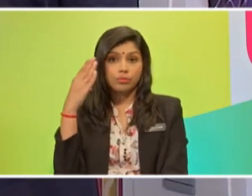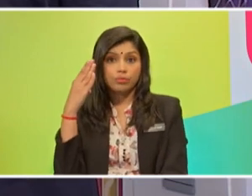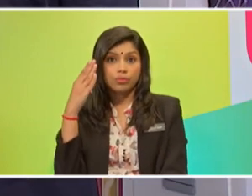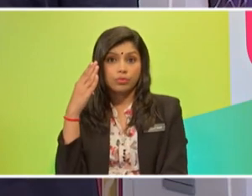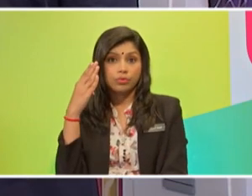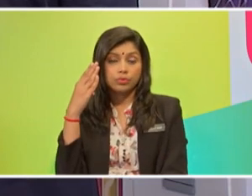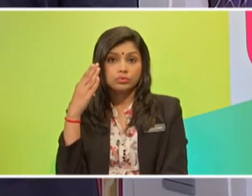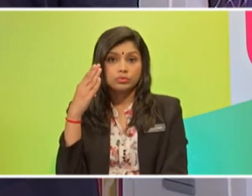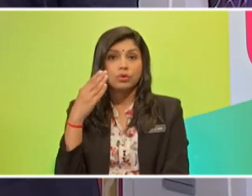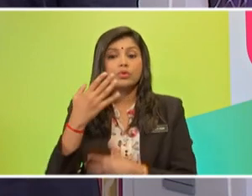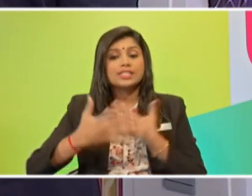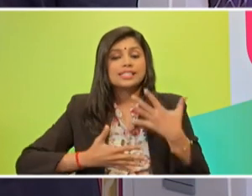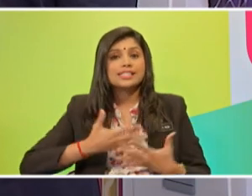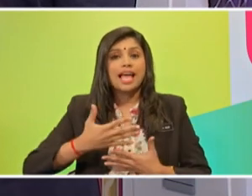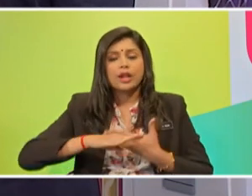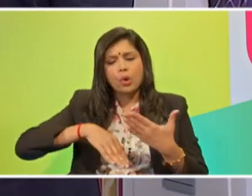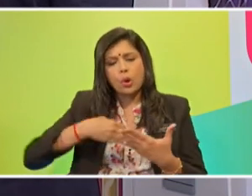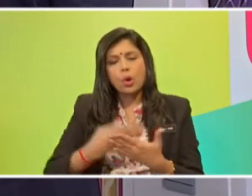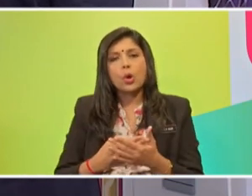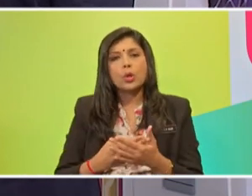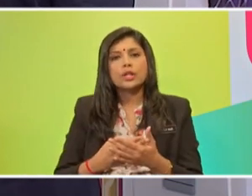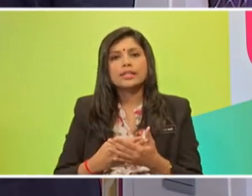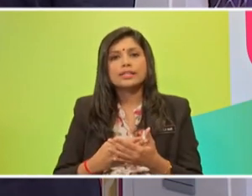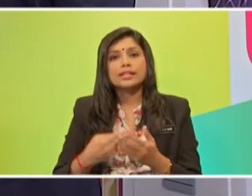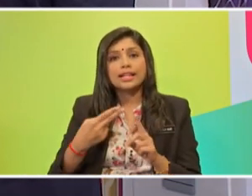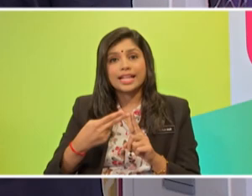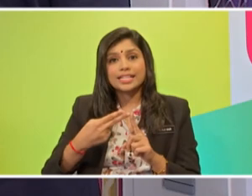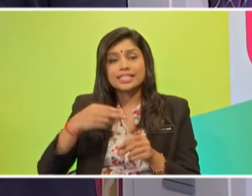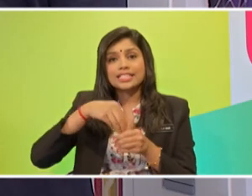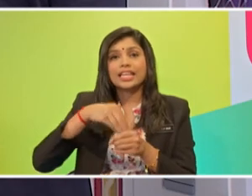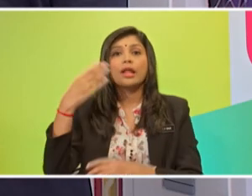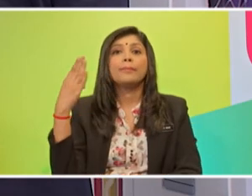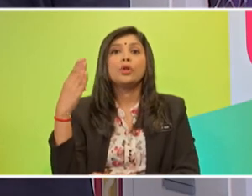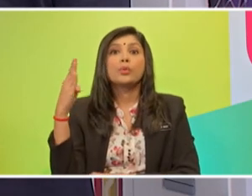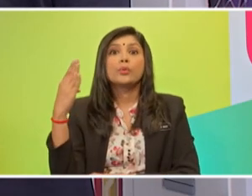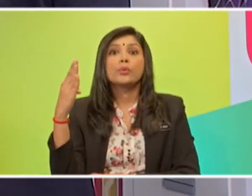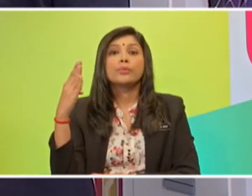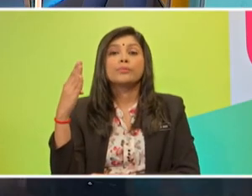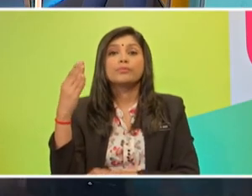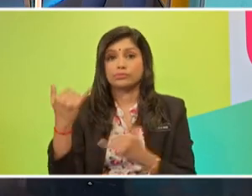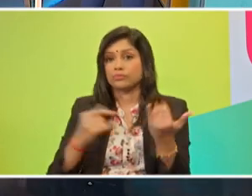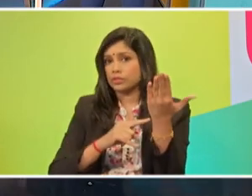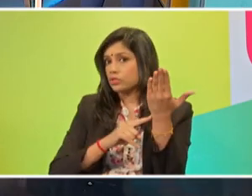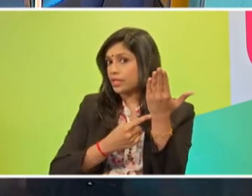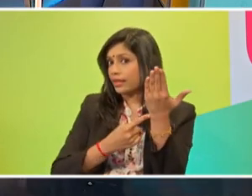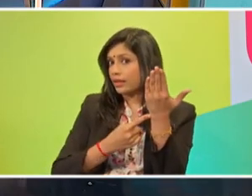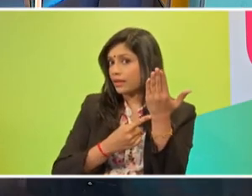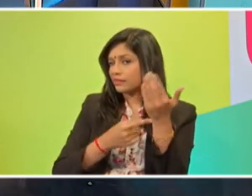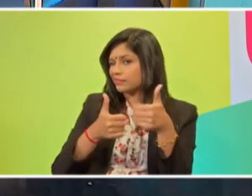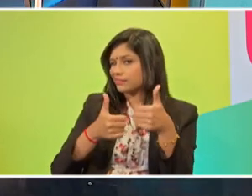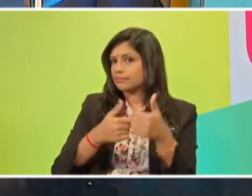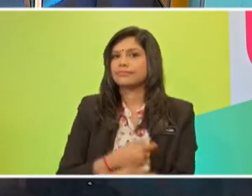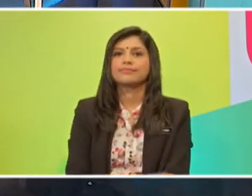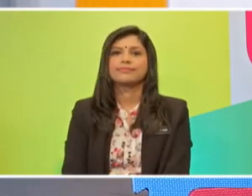Okay, you have to say all the letters, the capital letters in blue. Shall we start, Sean? Oh, yes. Okay,